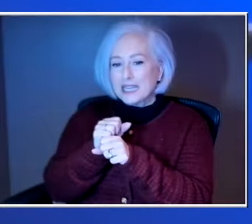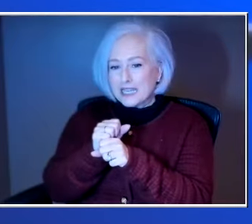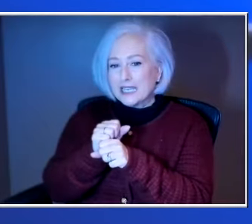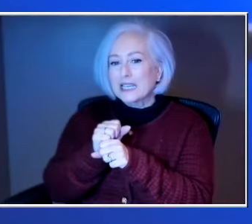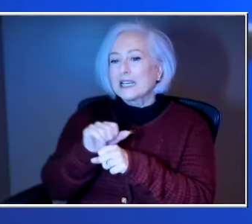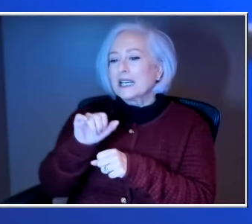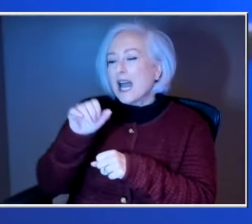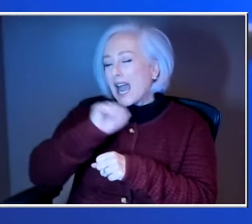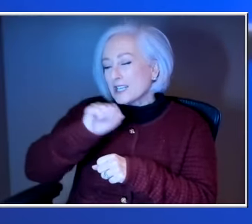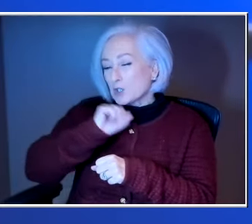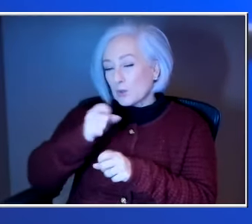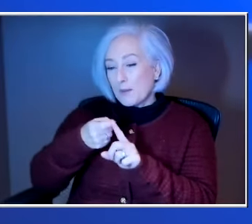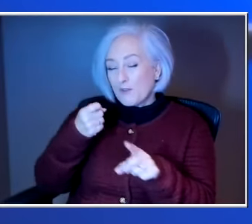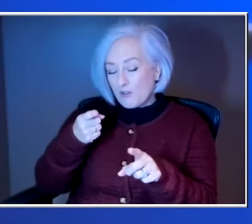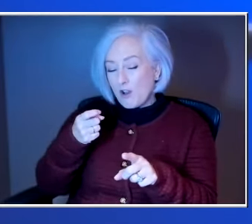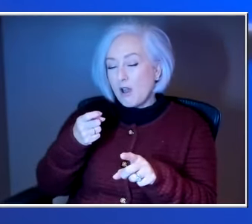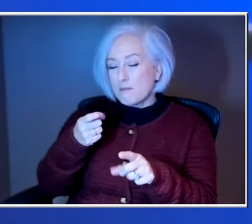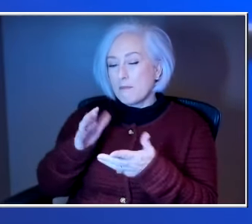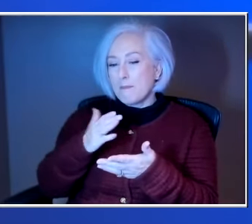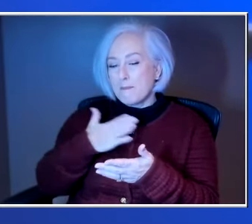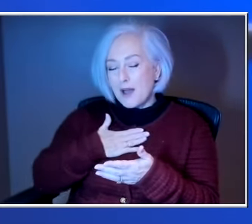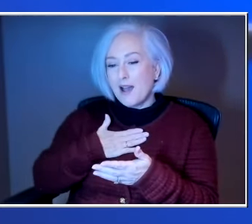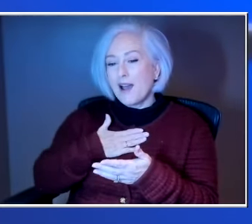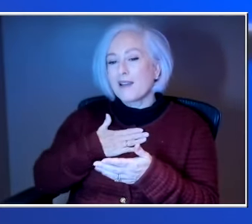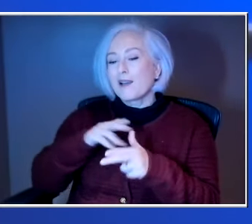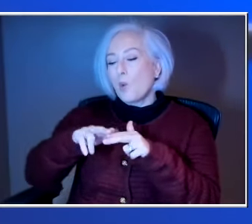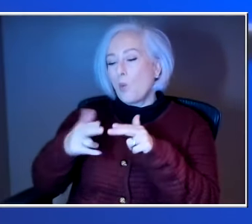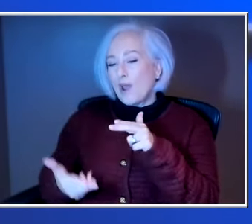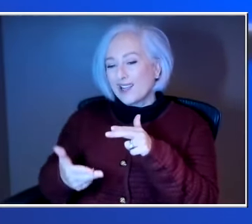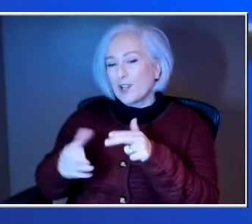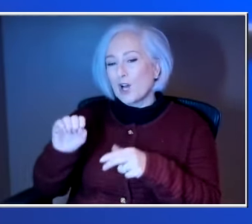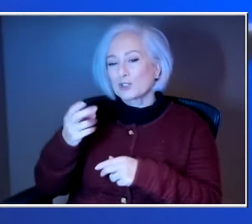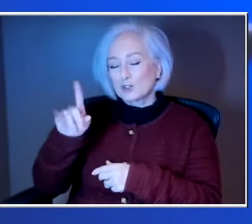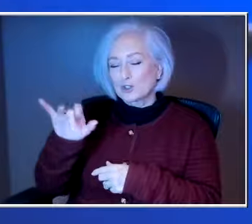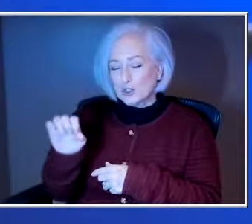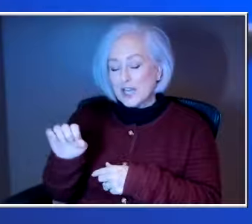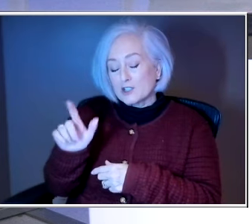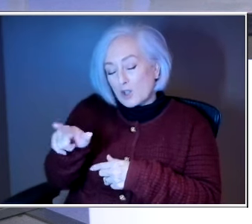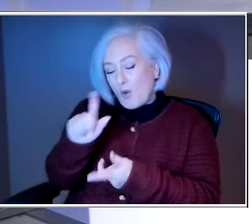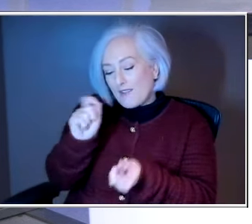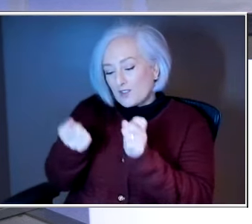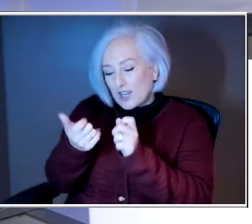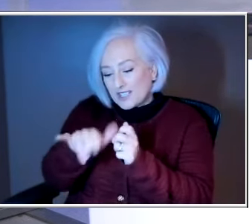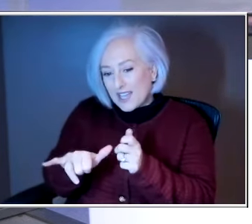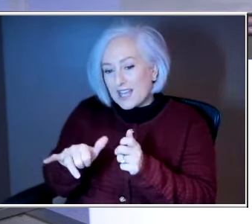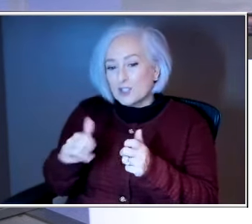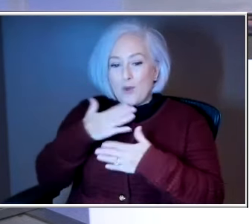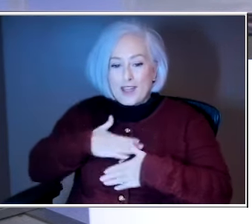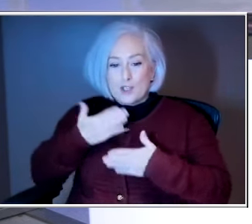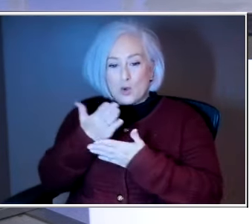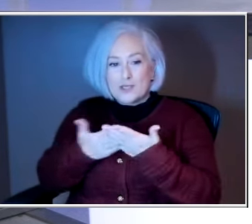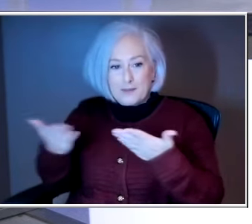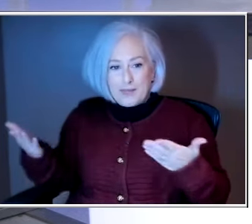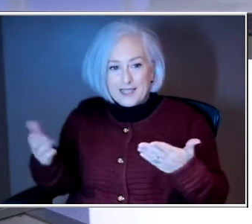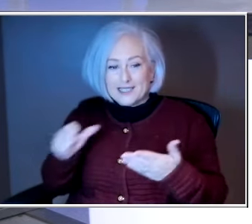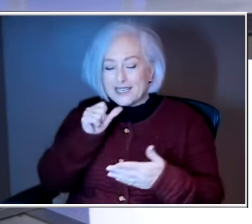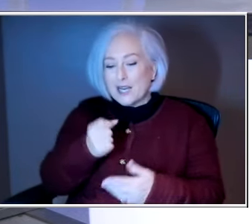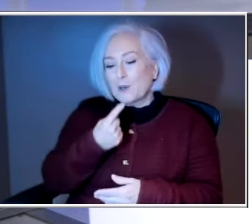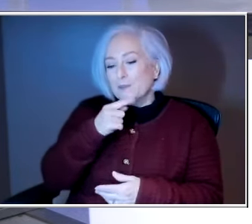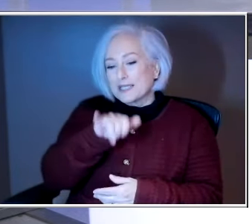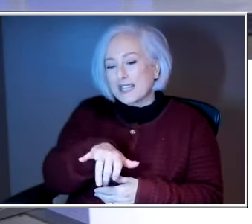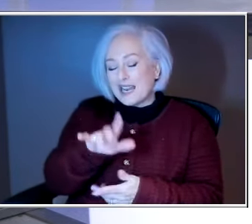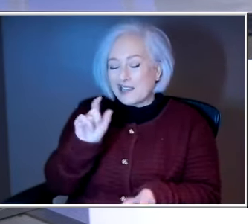haven't really given up certain things. I've just made them healthier and modified them so I can still have some things in my life. So you're not missing some of those things. I like that. That's a good tip.